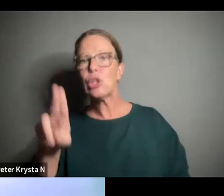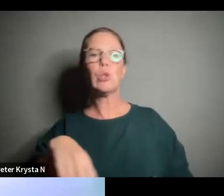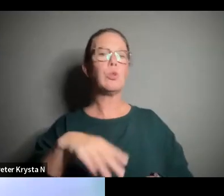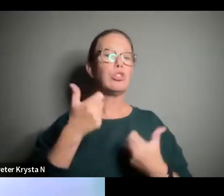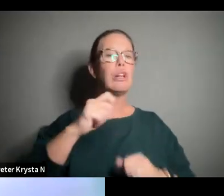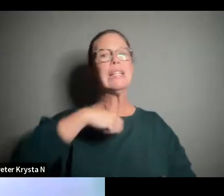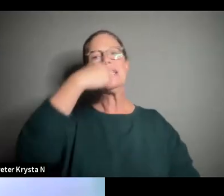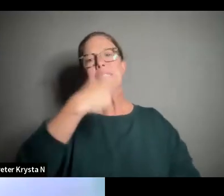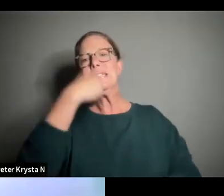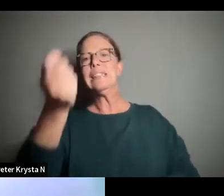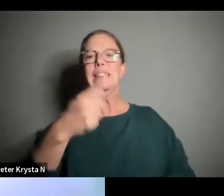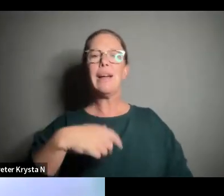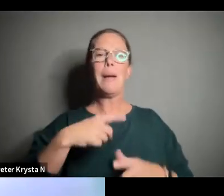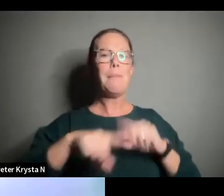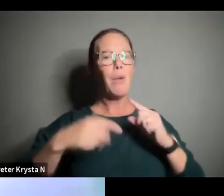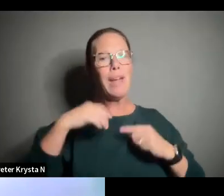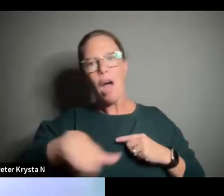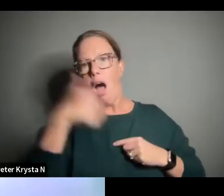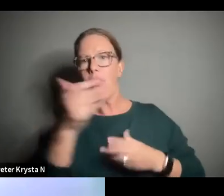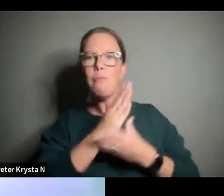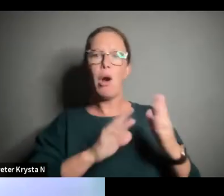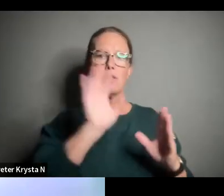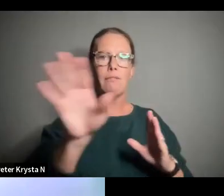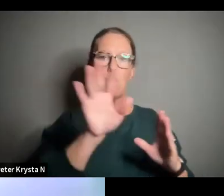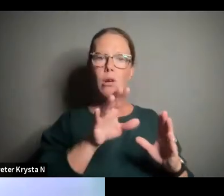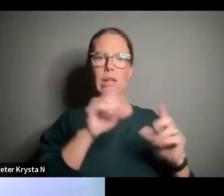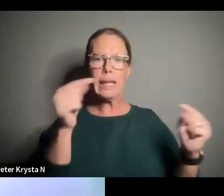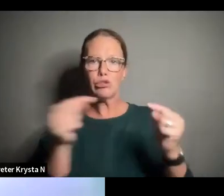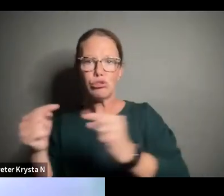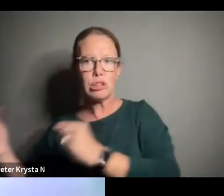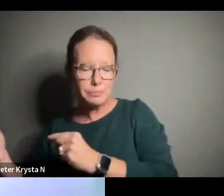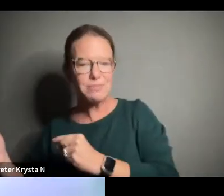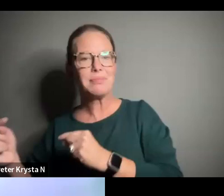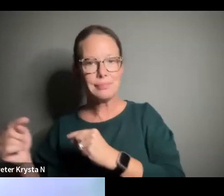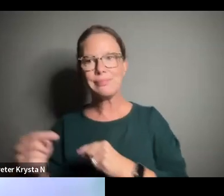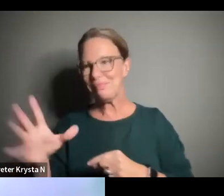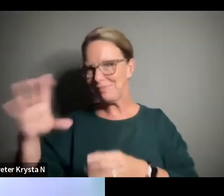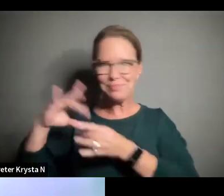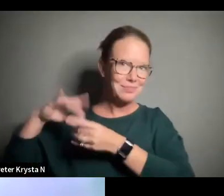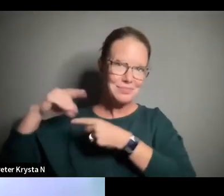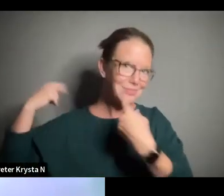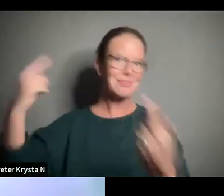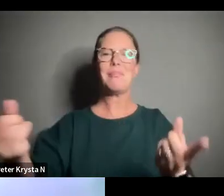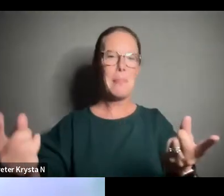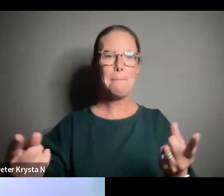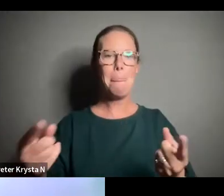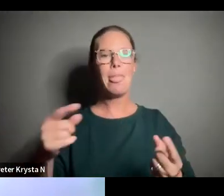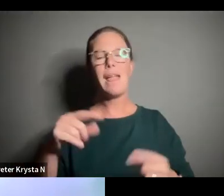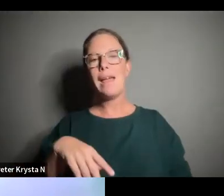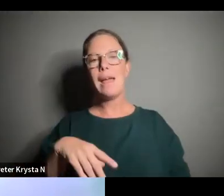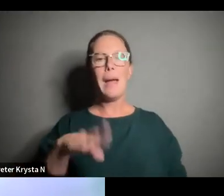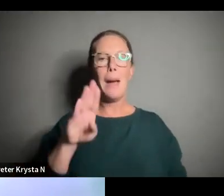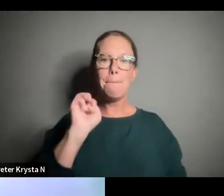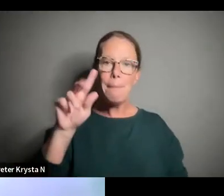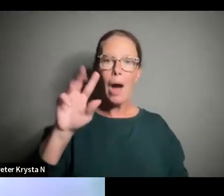of your injury that we have to deal with. That, Linda, you've talked about so well in your webinars over the years, every other aspect of bowel bladder care. The